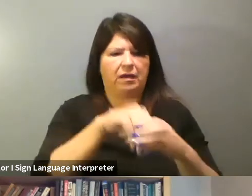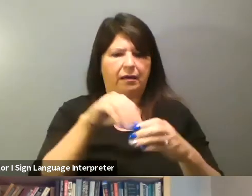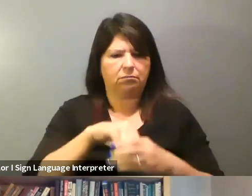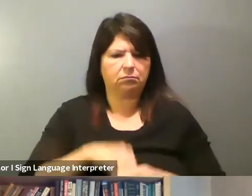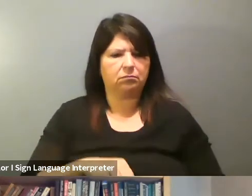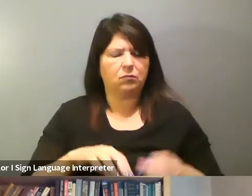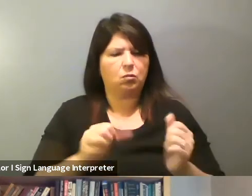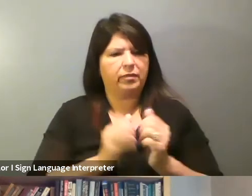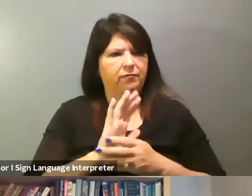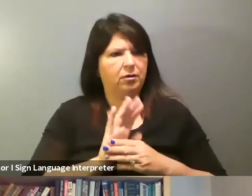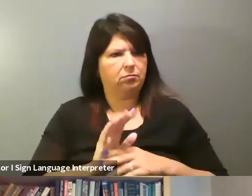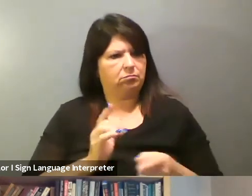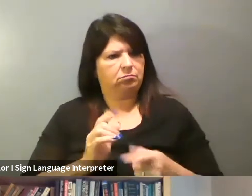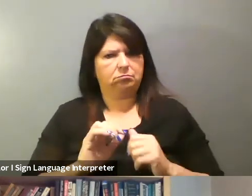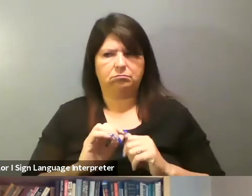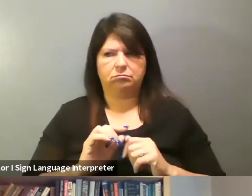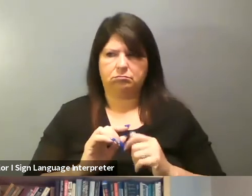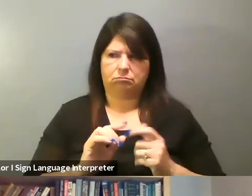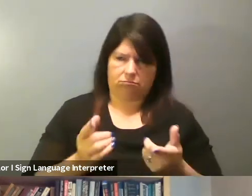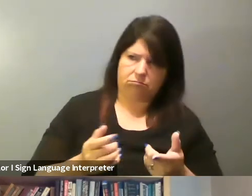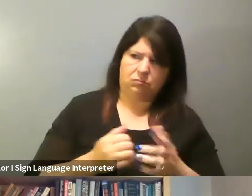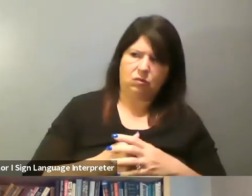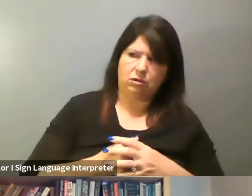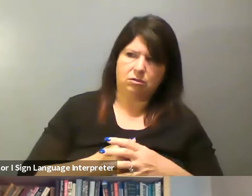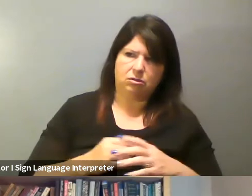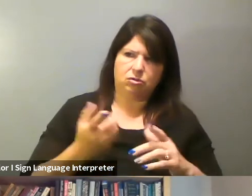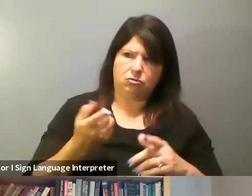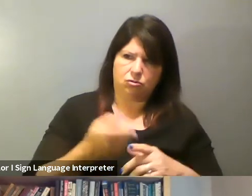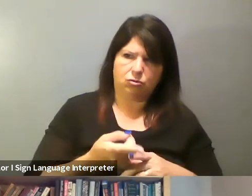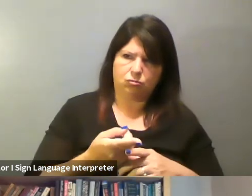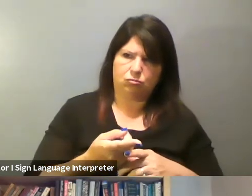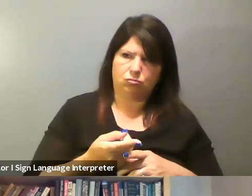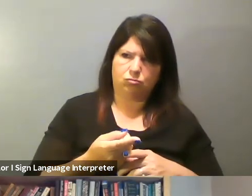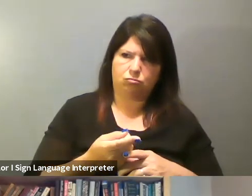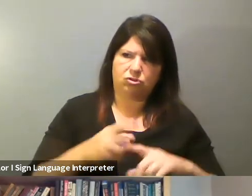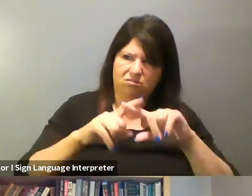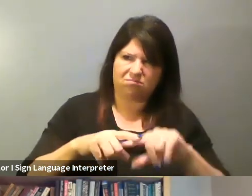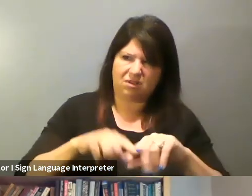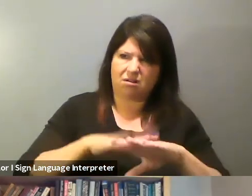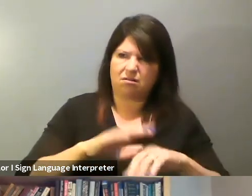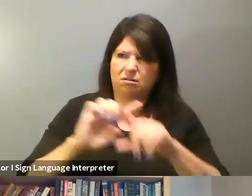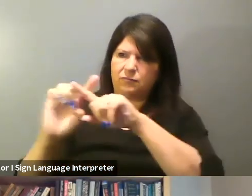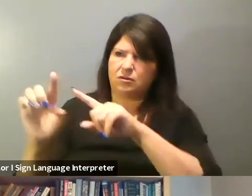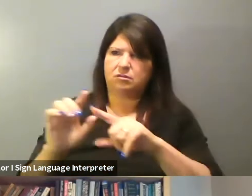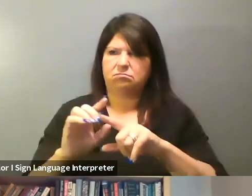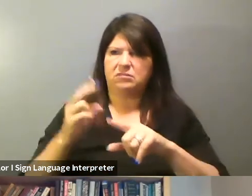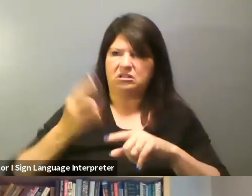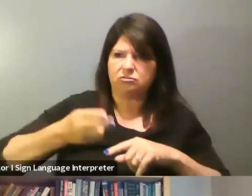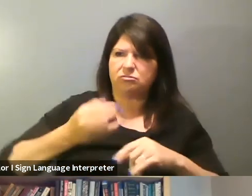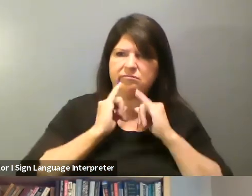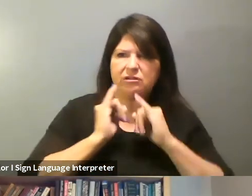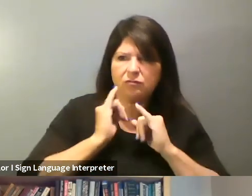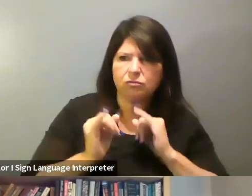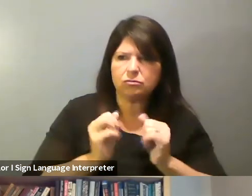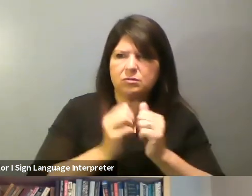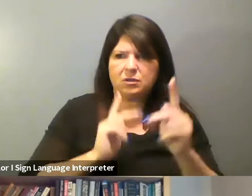just strictly relying on the interviews to help drive the story and fill it in with newsreel footage, or a little bit of both? Well, originally